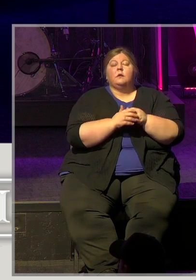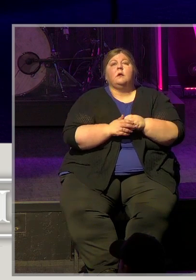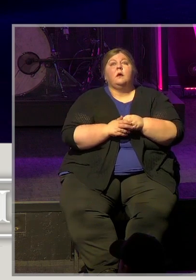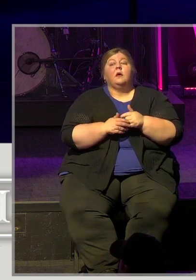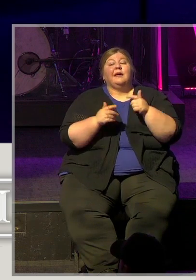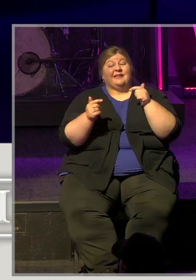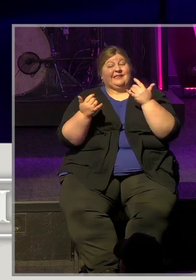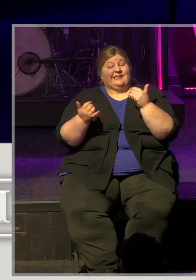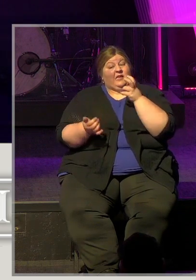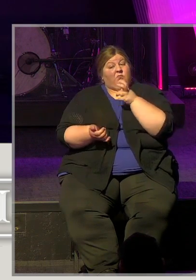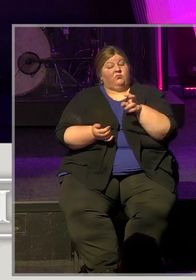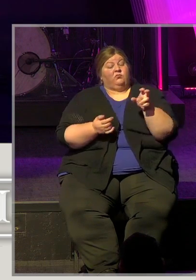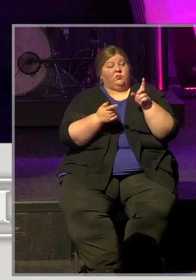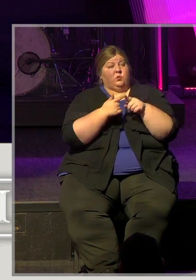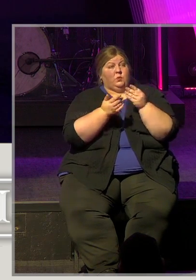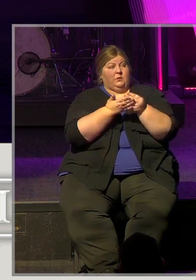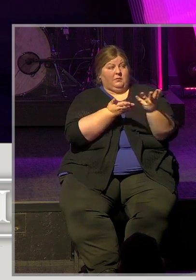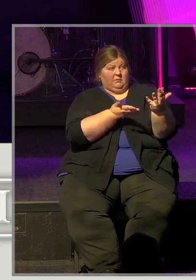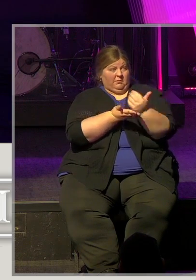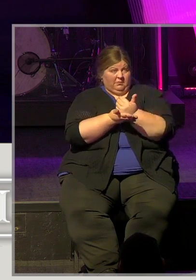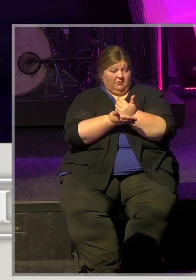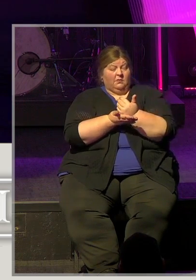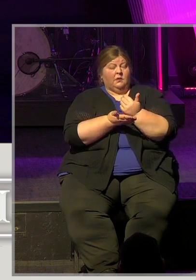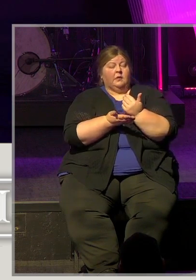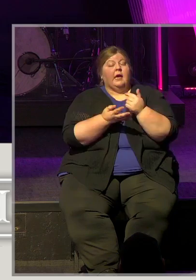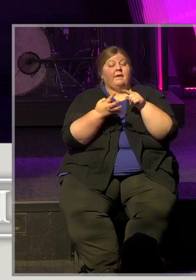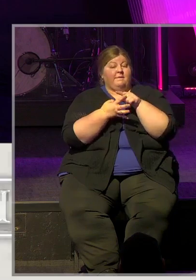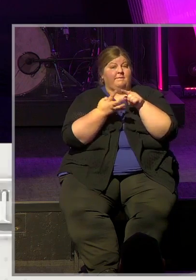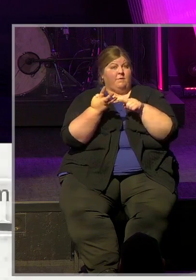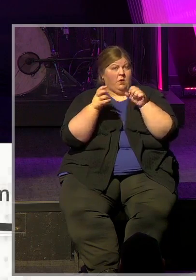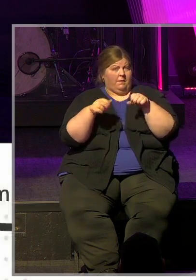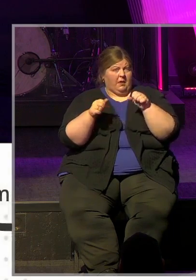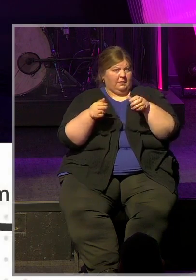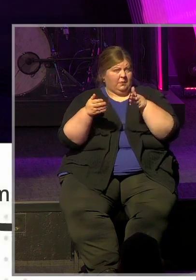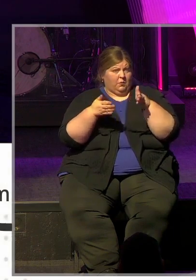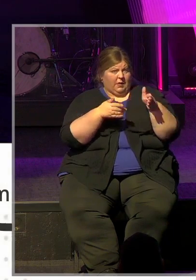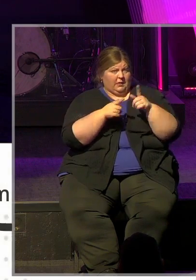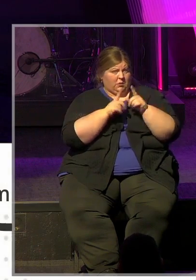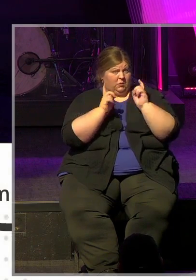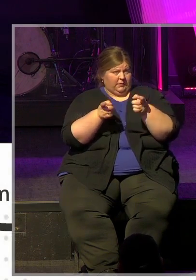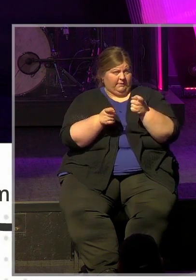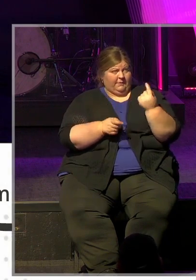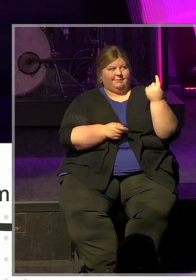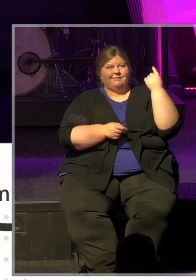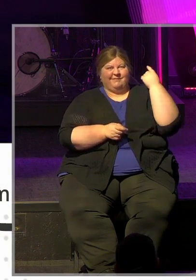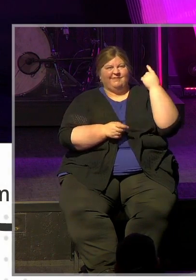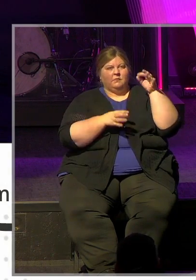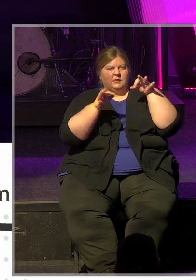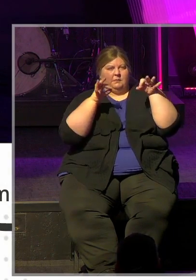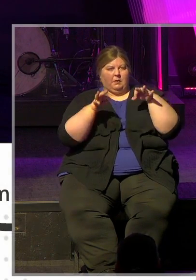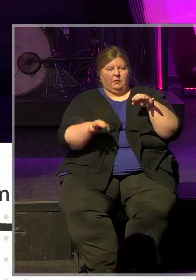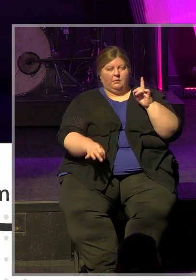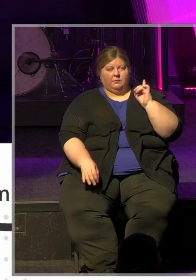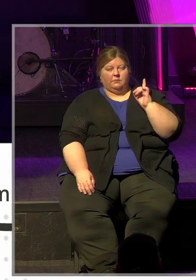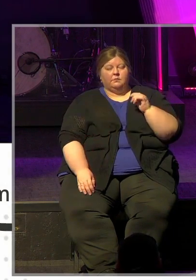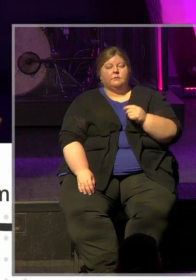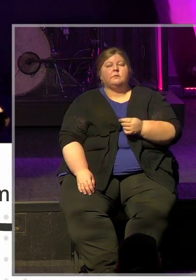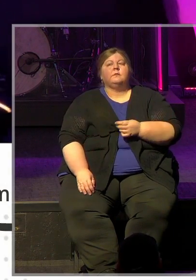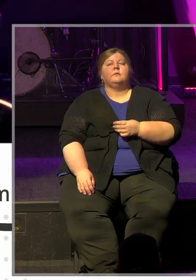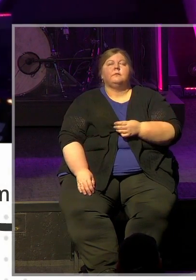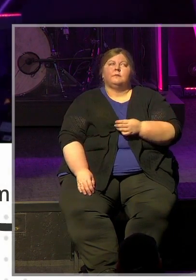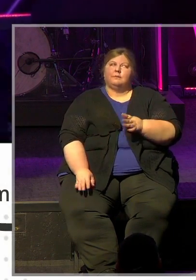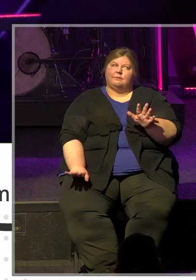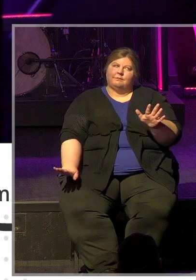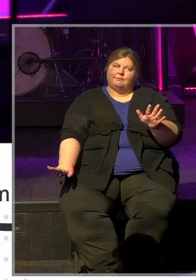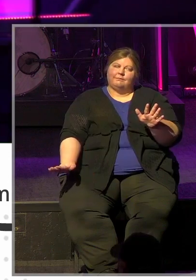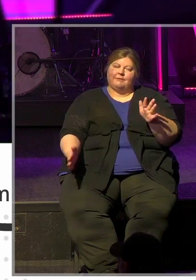tithes and offerings, I just want to let you know that there are four ways for you to give, and that's right here on the screen behind me. And I just want to thank you so